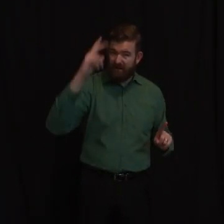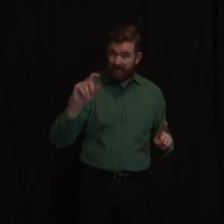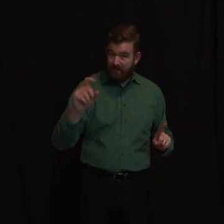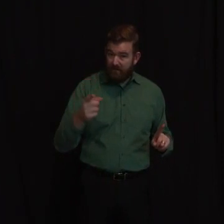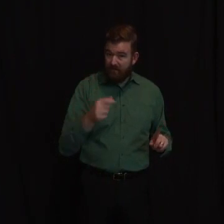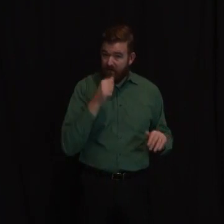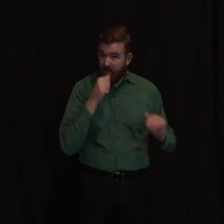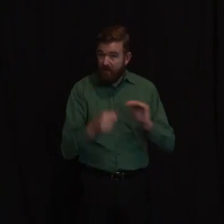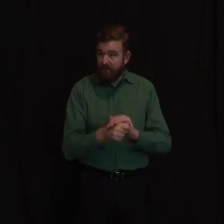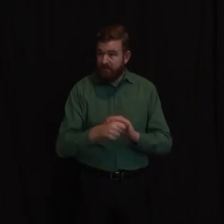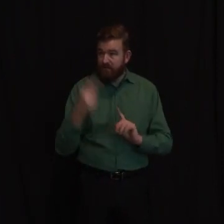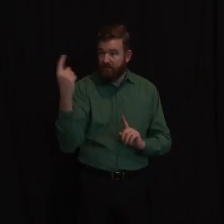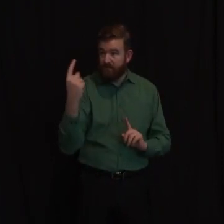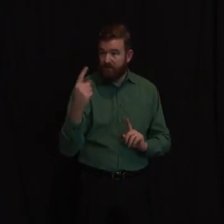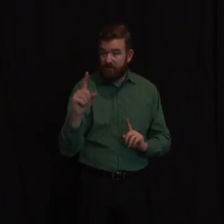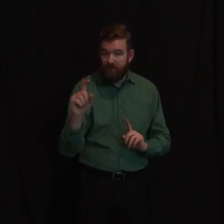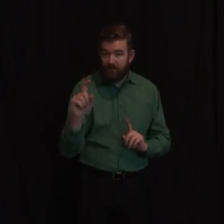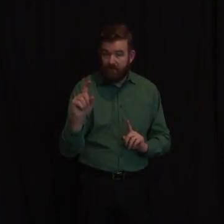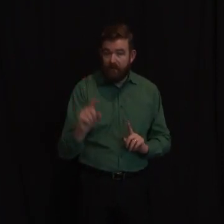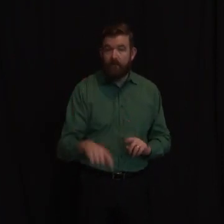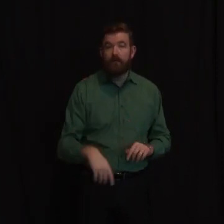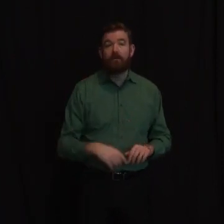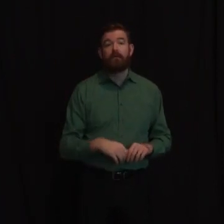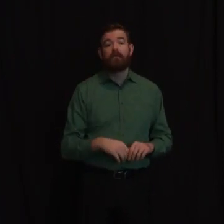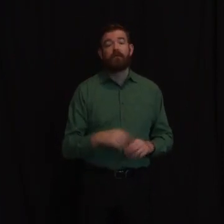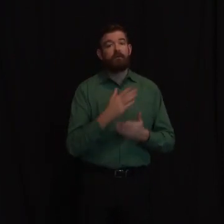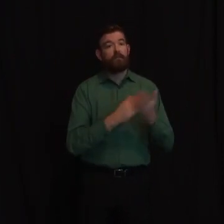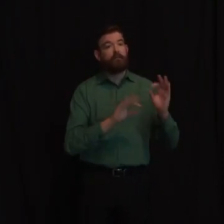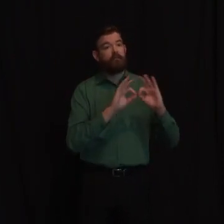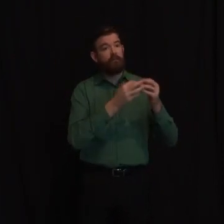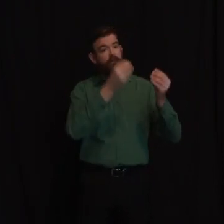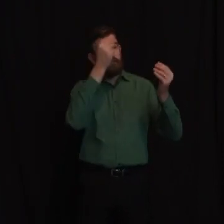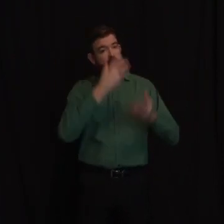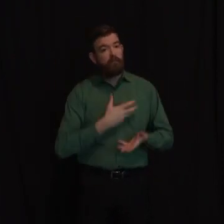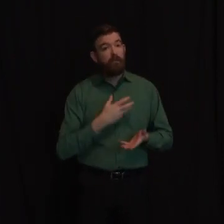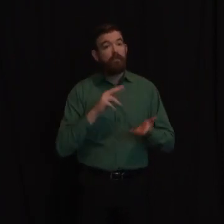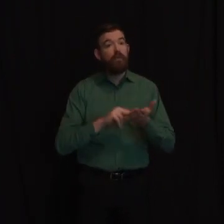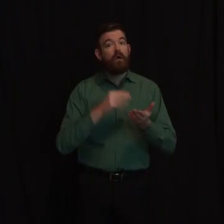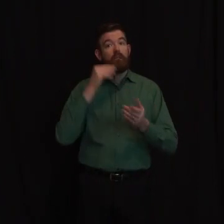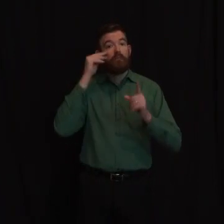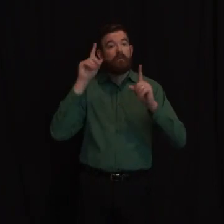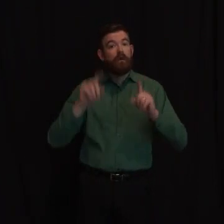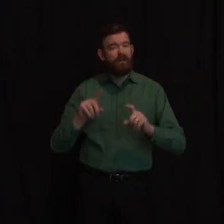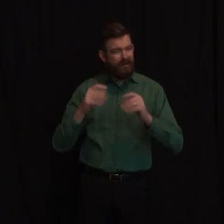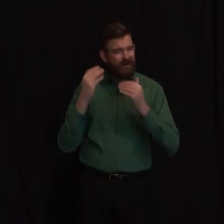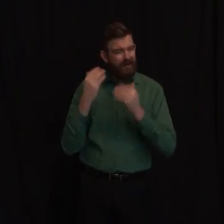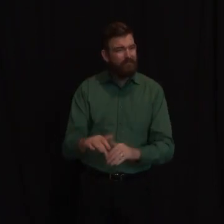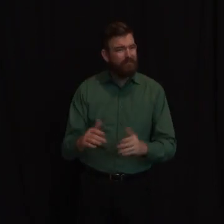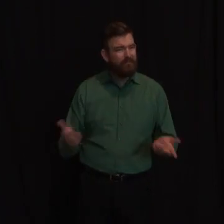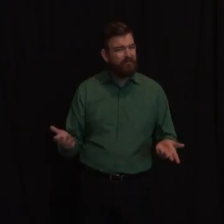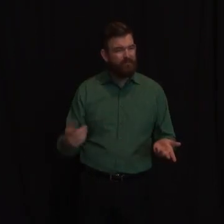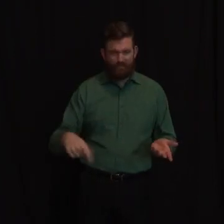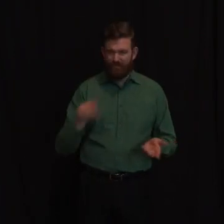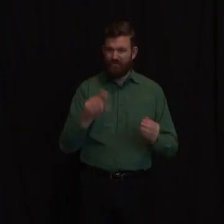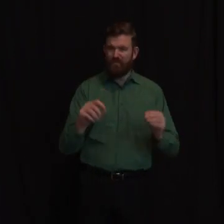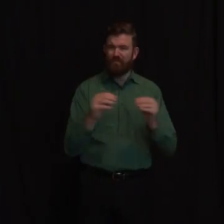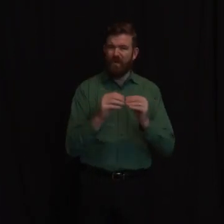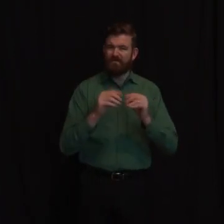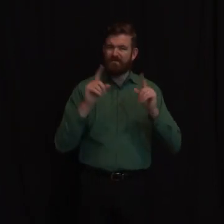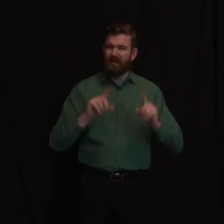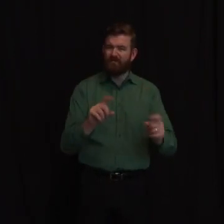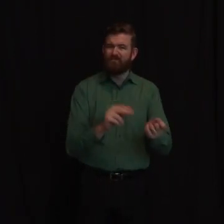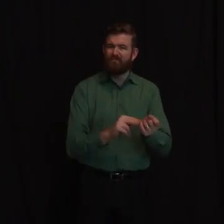are telling us testing in nursing homes is very limited. Should they be a priority? Will you deploy the National Guard to nursing homes, as a